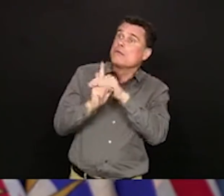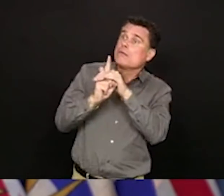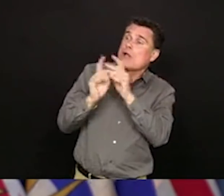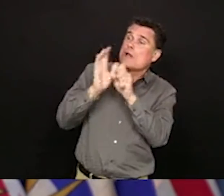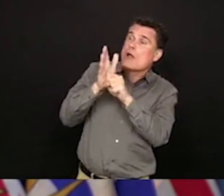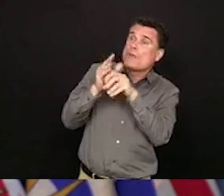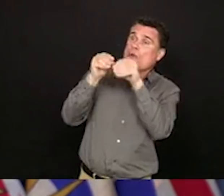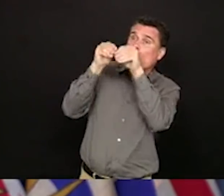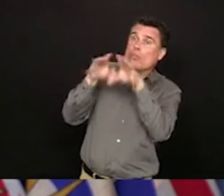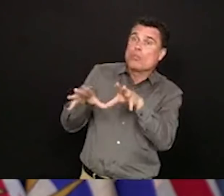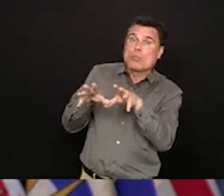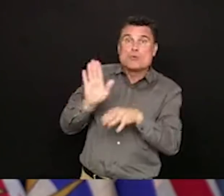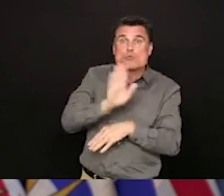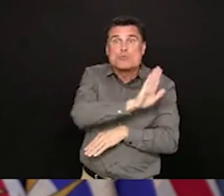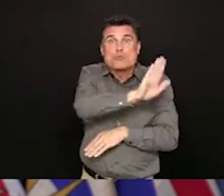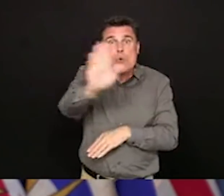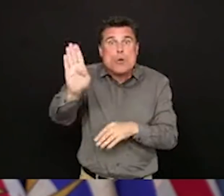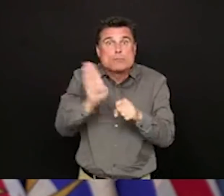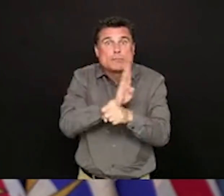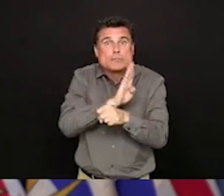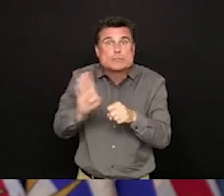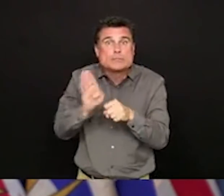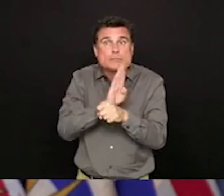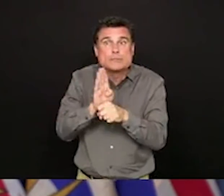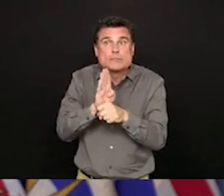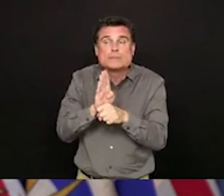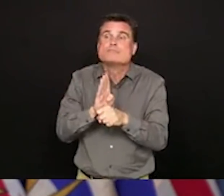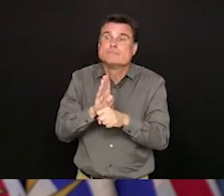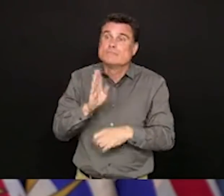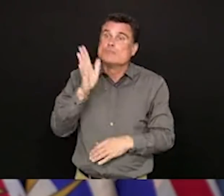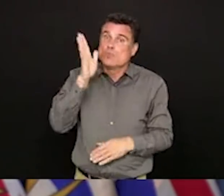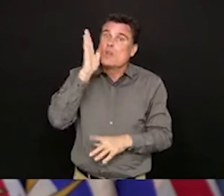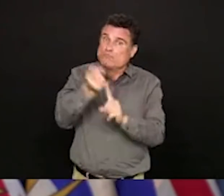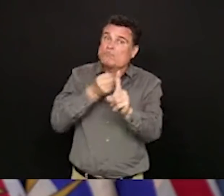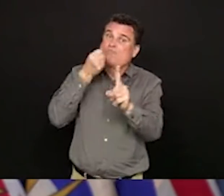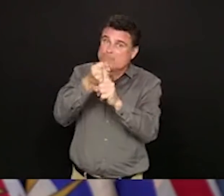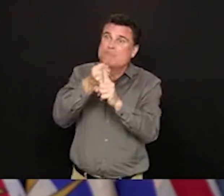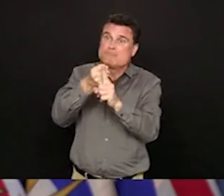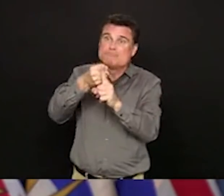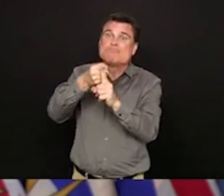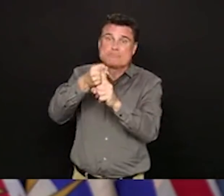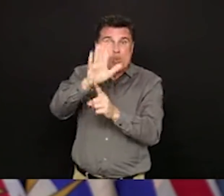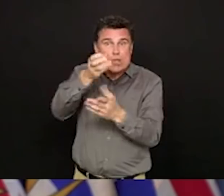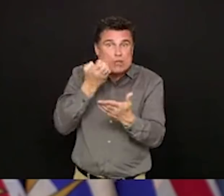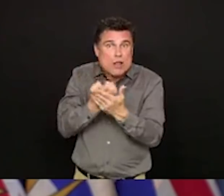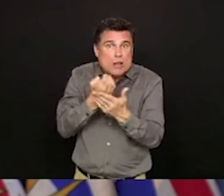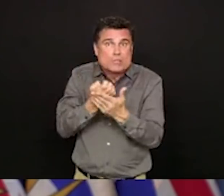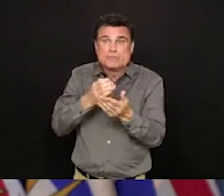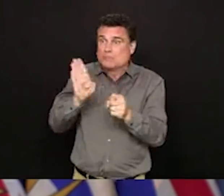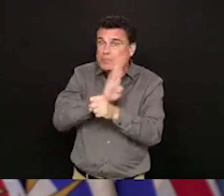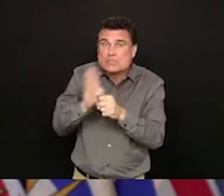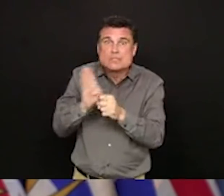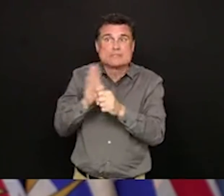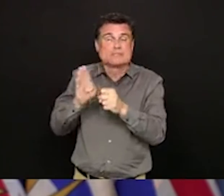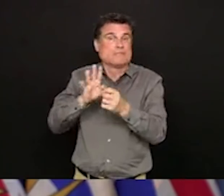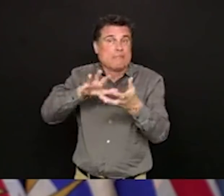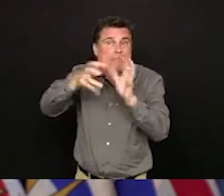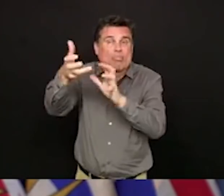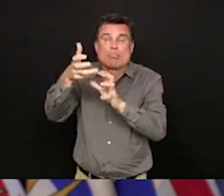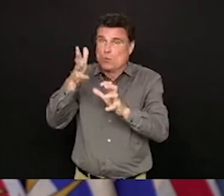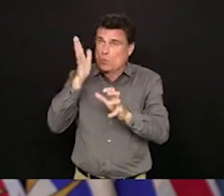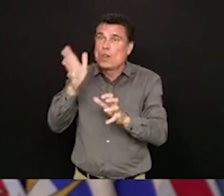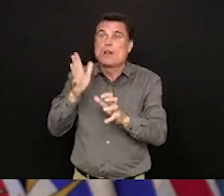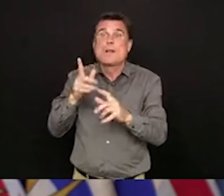financial impact both for the business and for your employees. As we've seen with a number of businesses recently, an